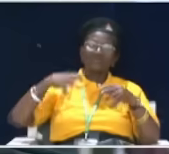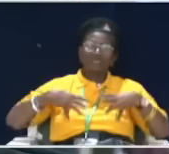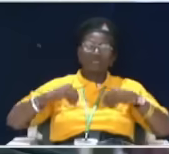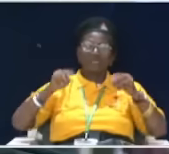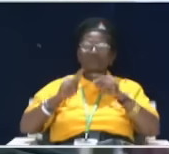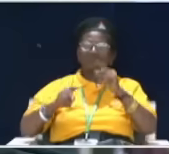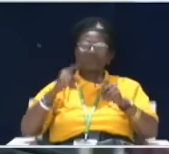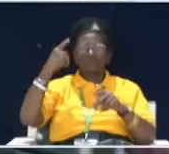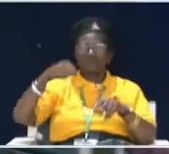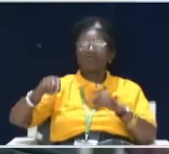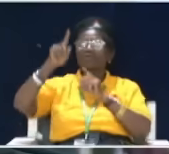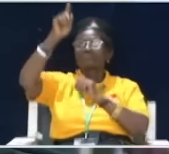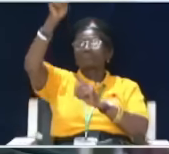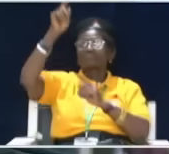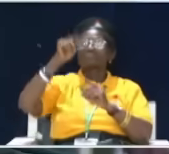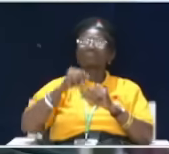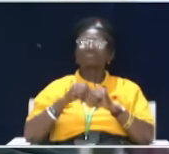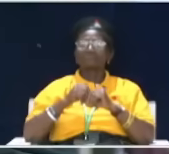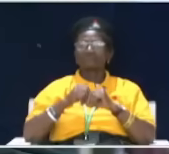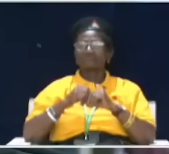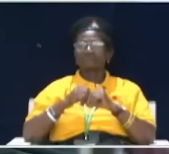fun o.